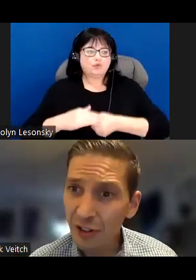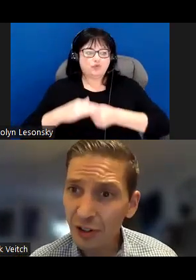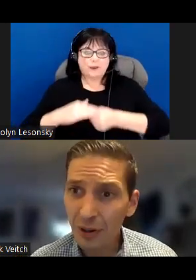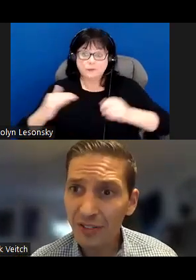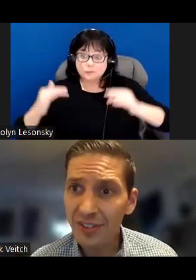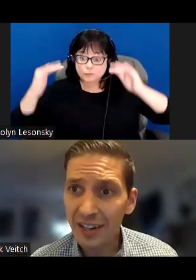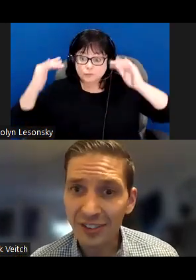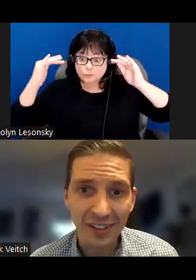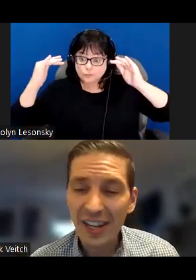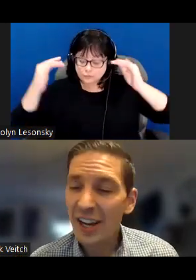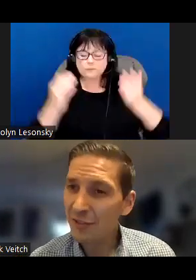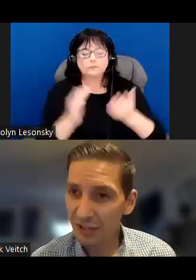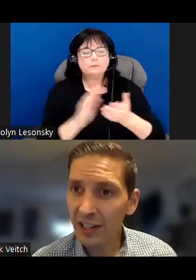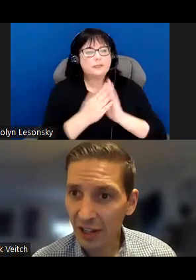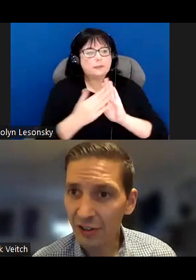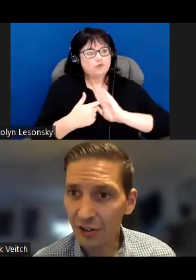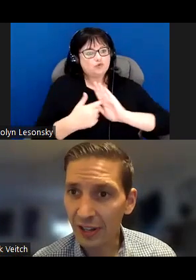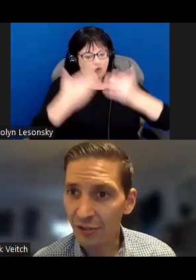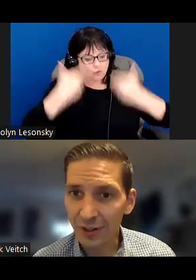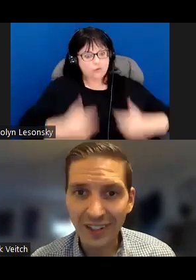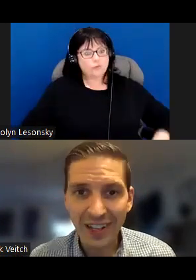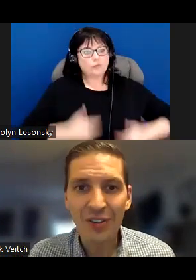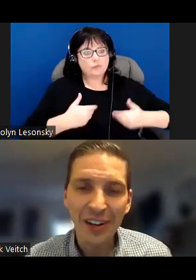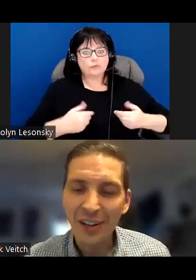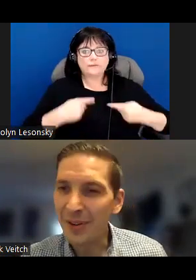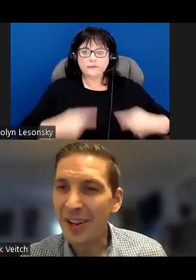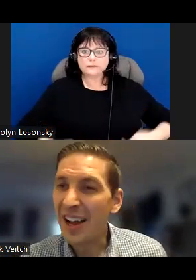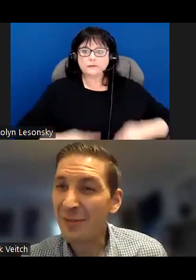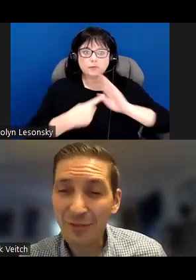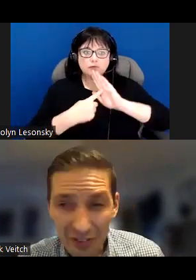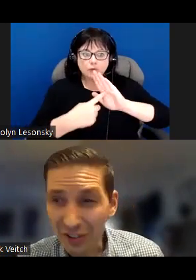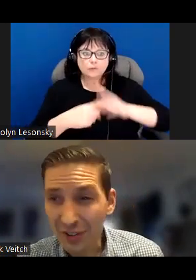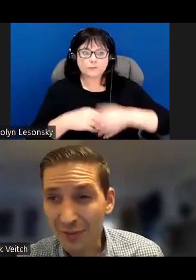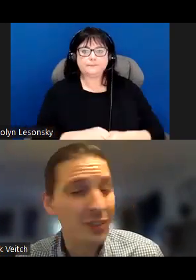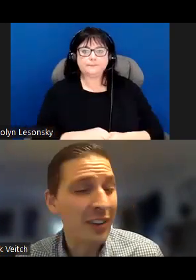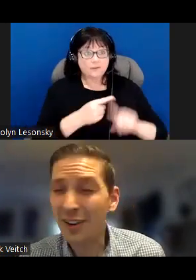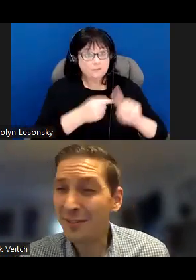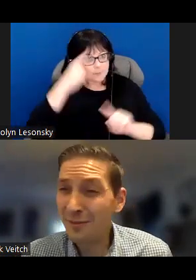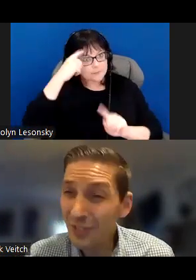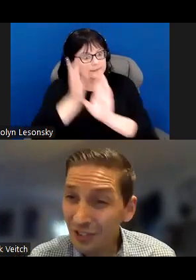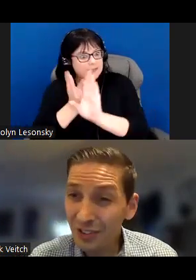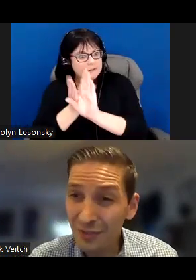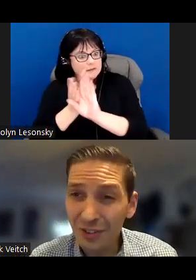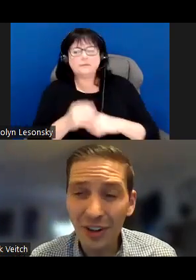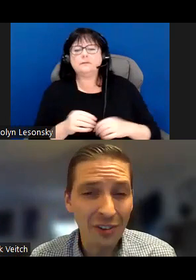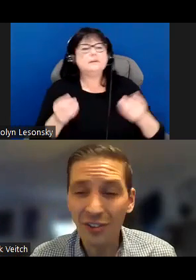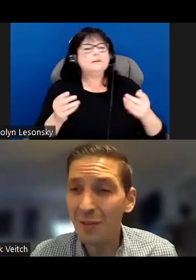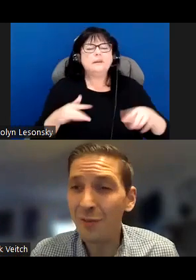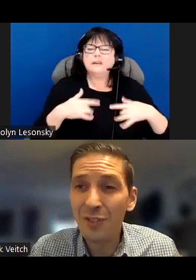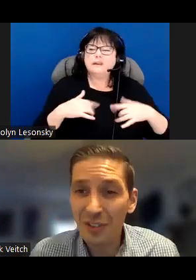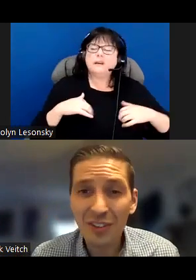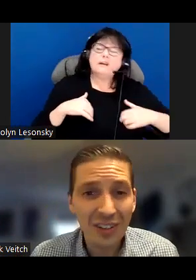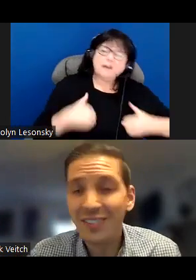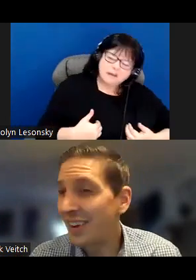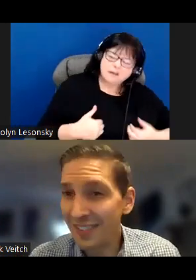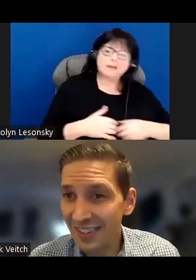manifestation, a physical presentation of psychological injury? Again, we talk about, I physically feel tired. I physically feel nauseous.